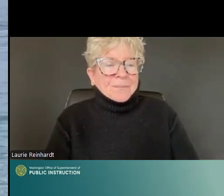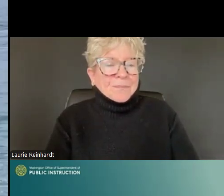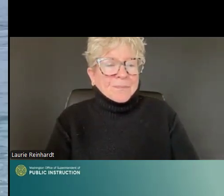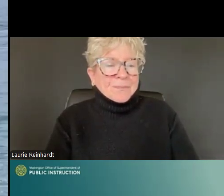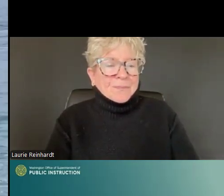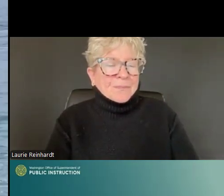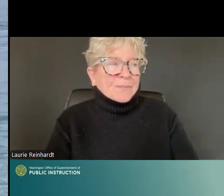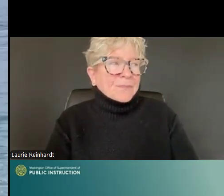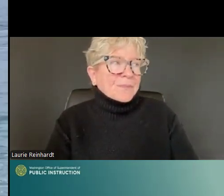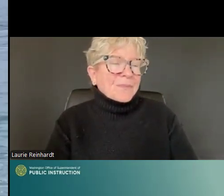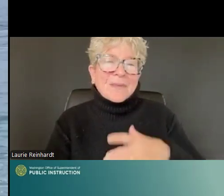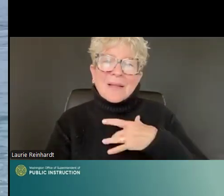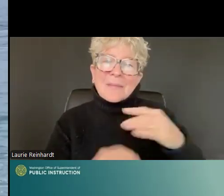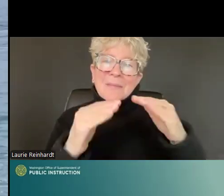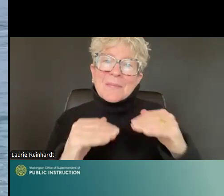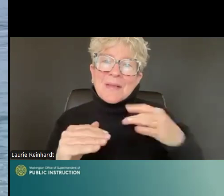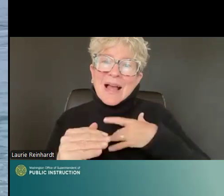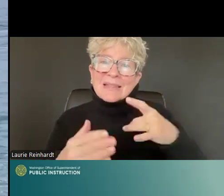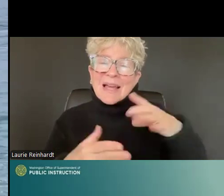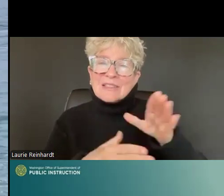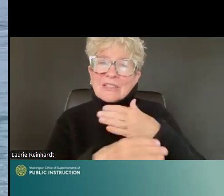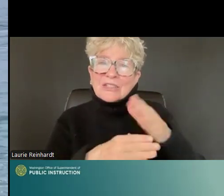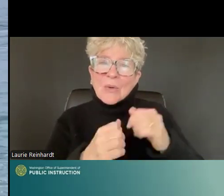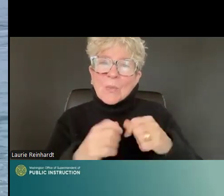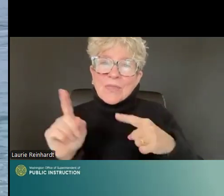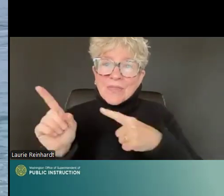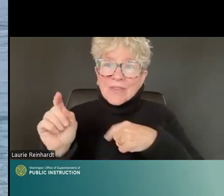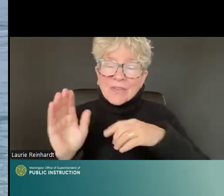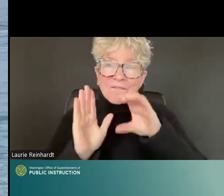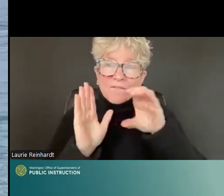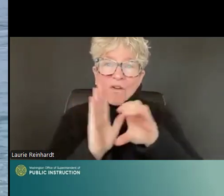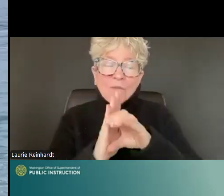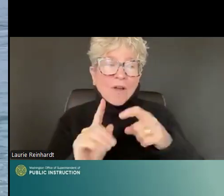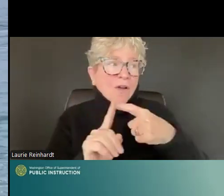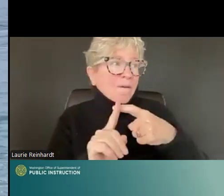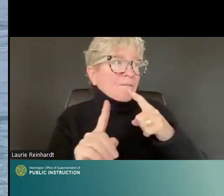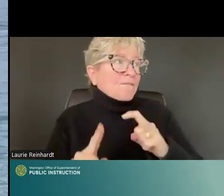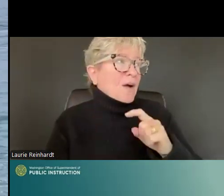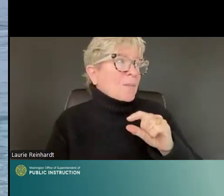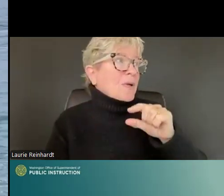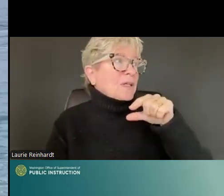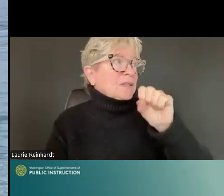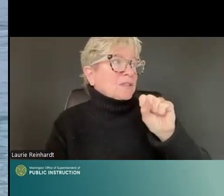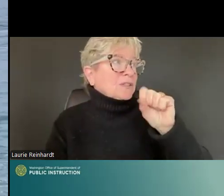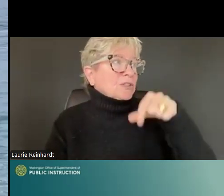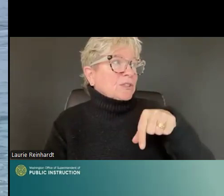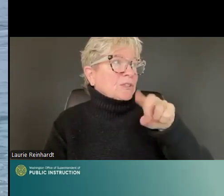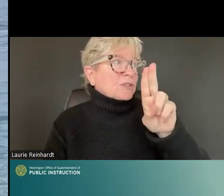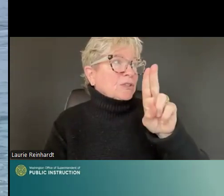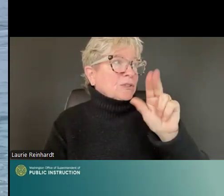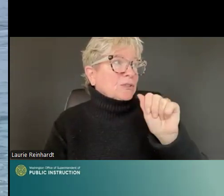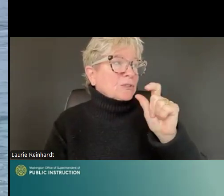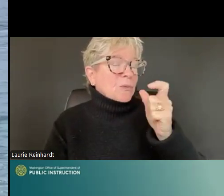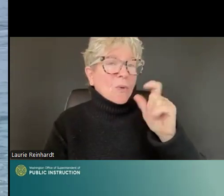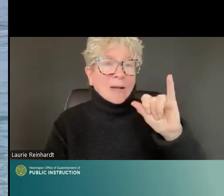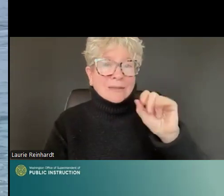I'd like to share with you this photo from the Squaxin Island canoe journey from this past summer. We